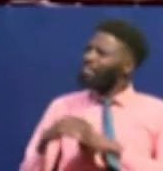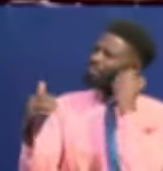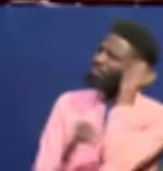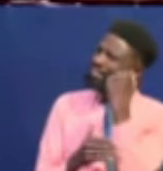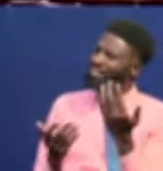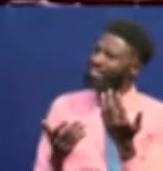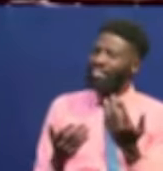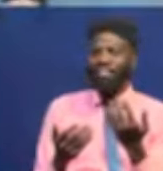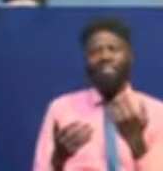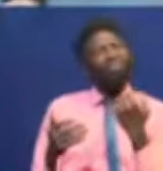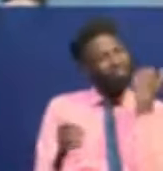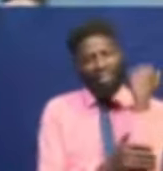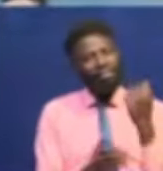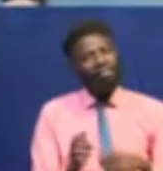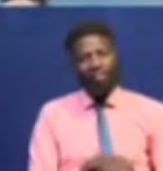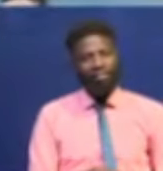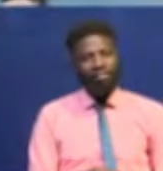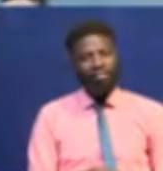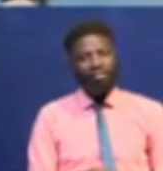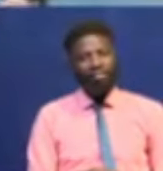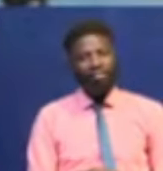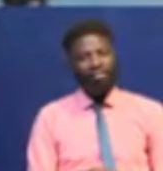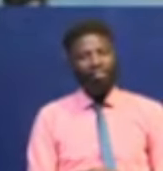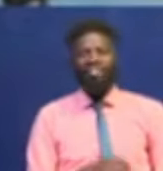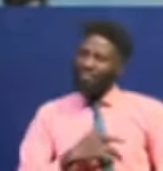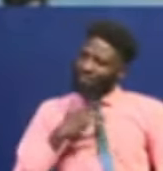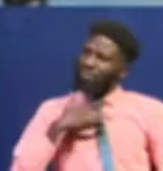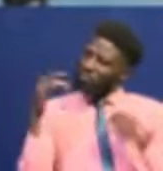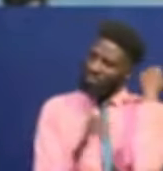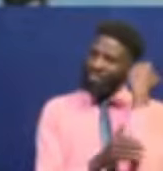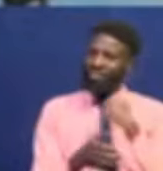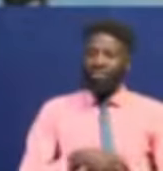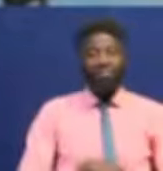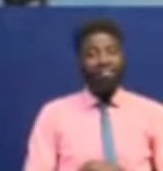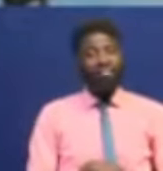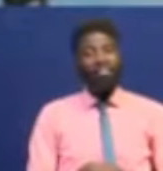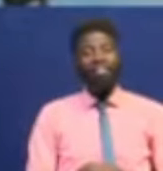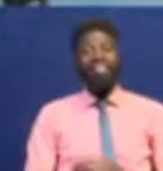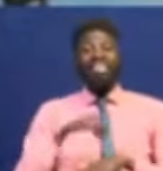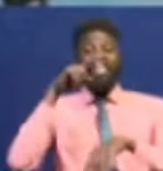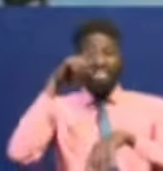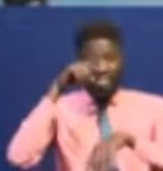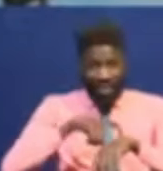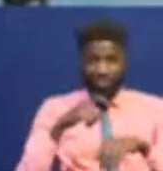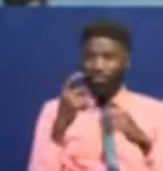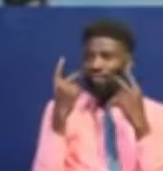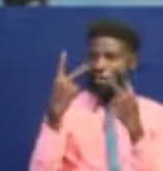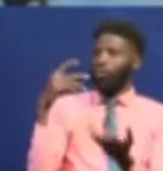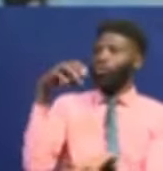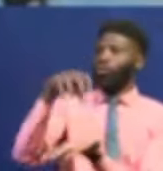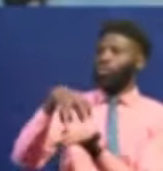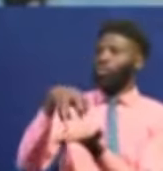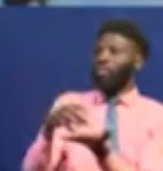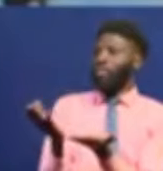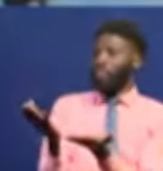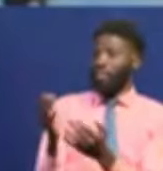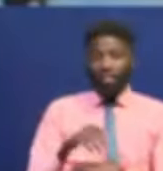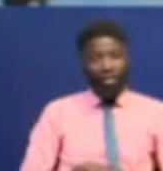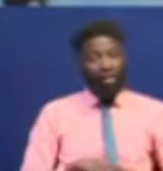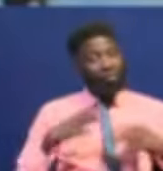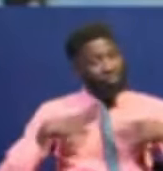police bullets? It is horrible. It is horrible. When you find a situation where people